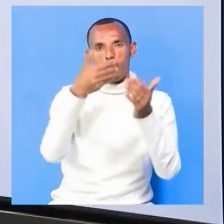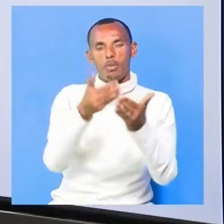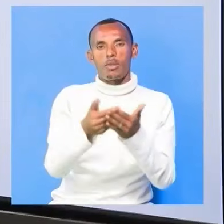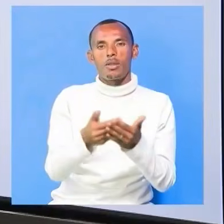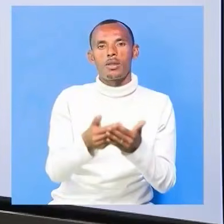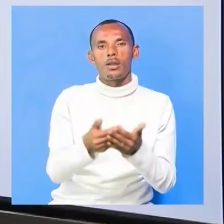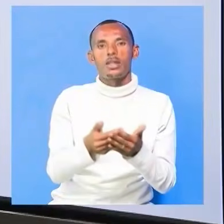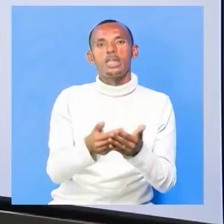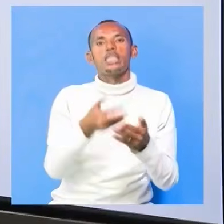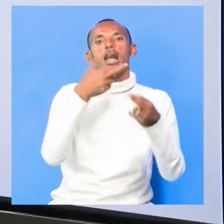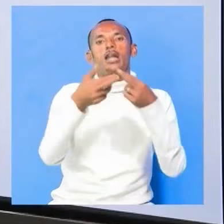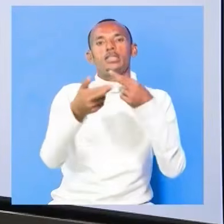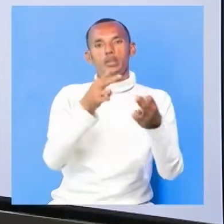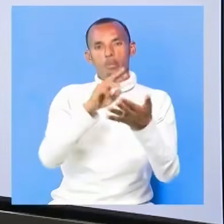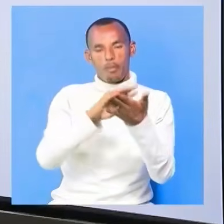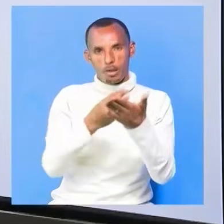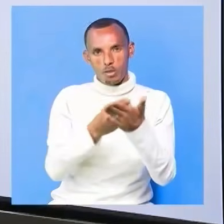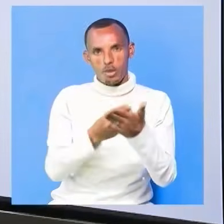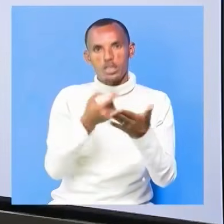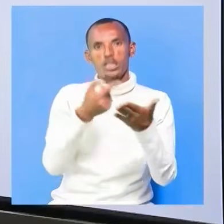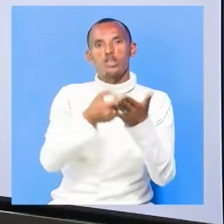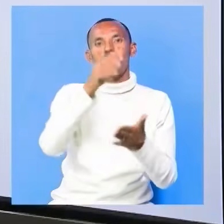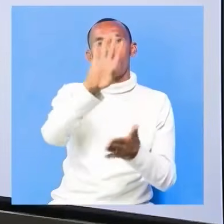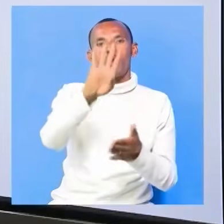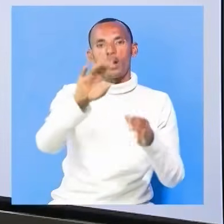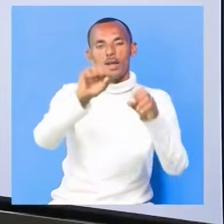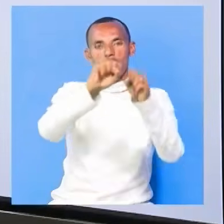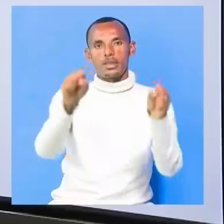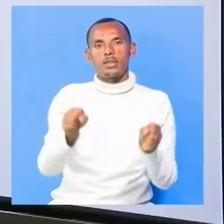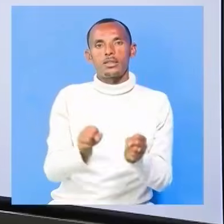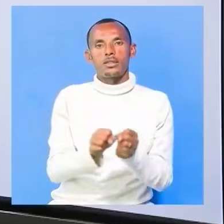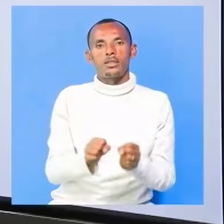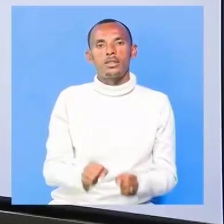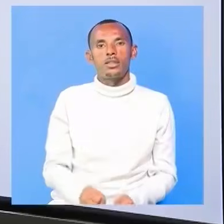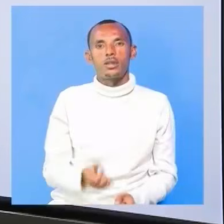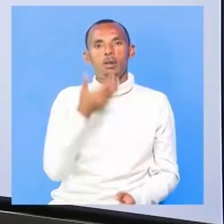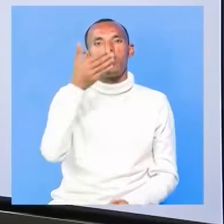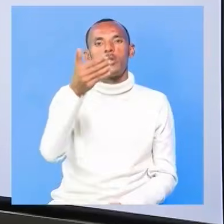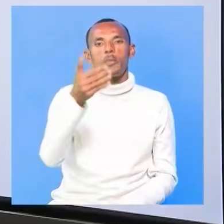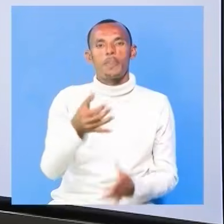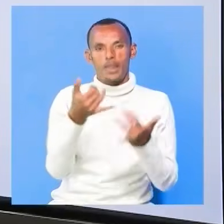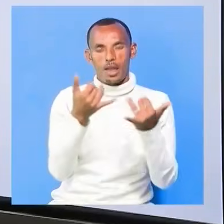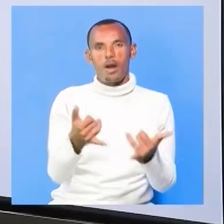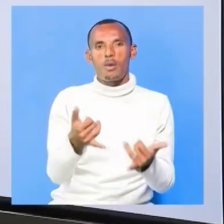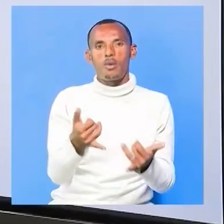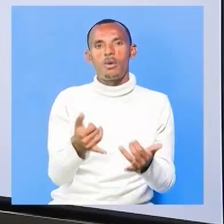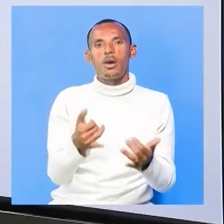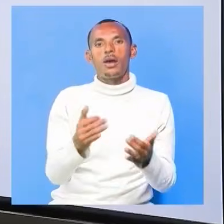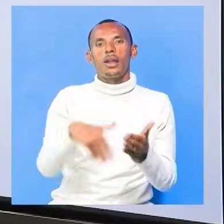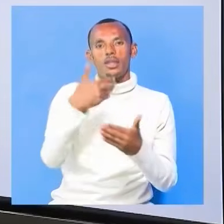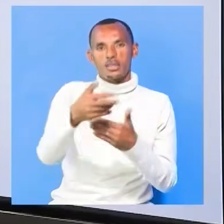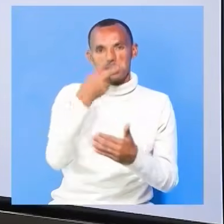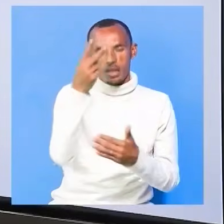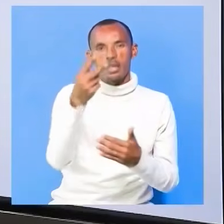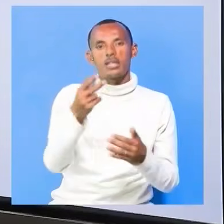is all about the relationship between those four sets, right? Good. Now let's see the next